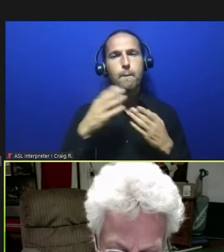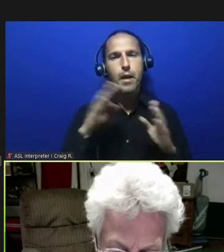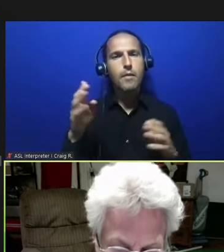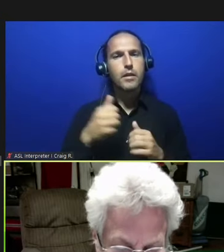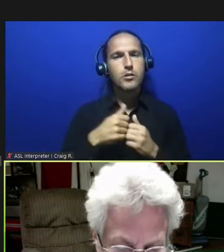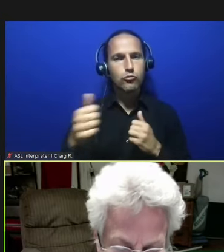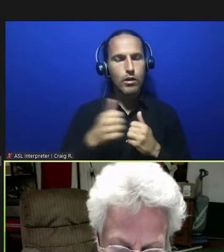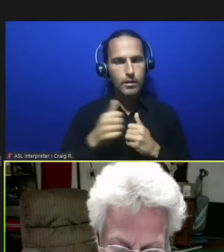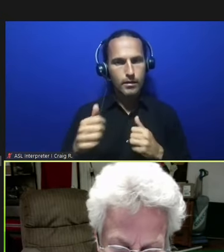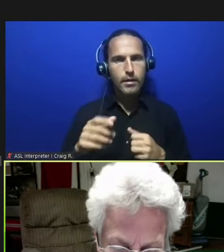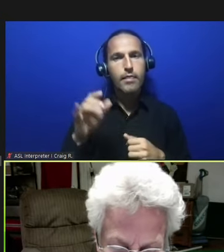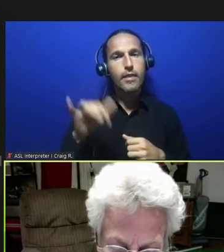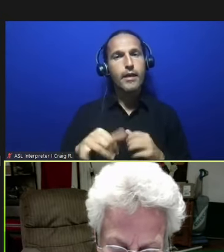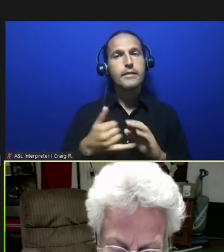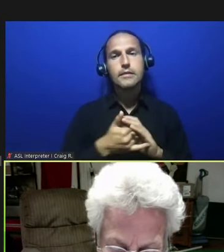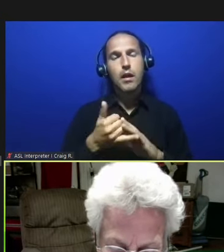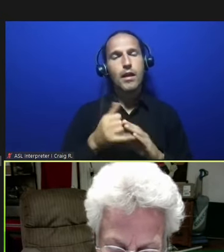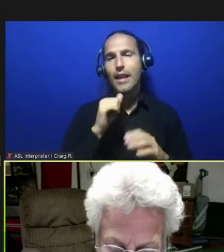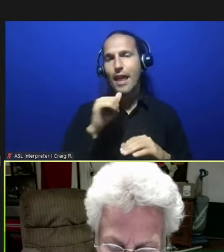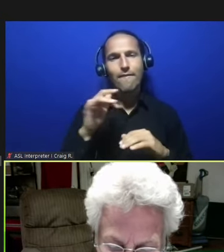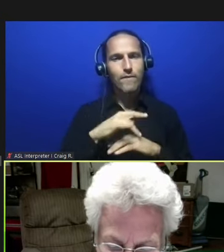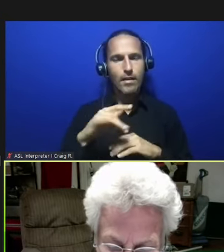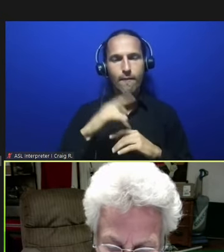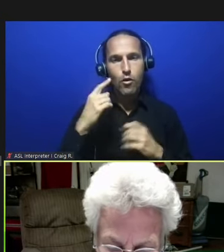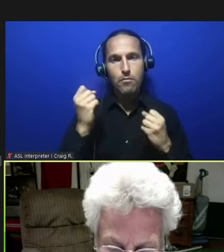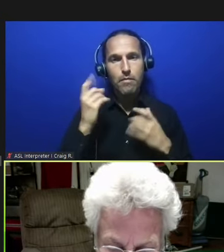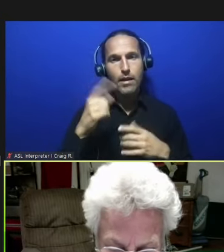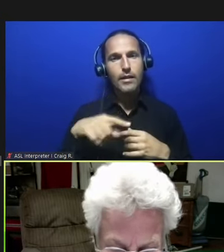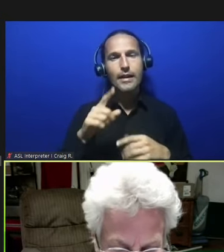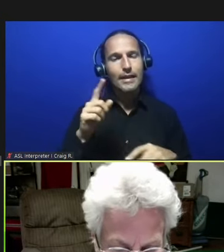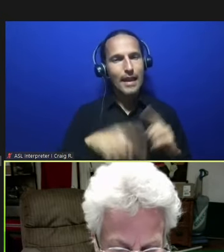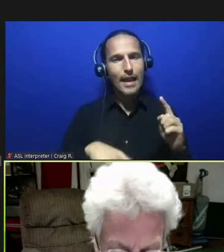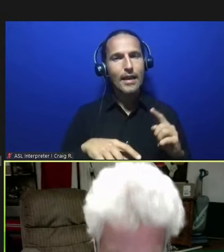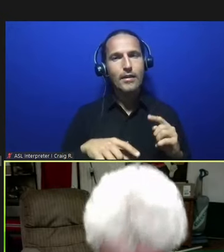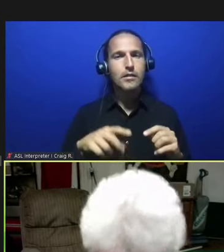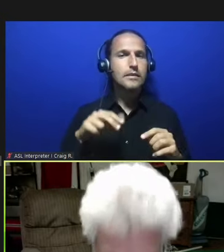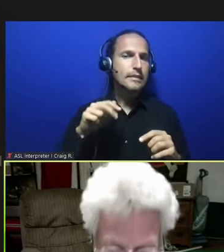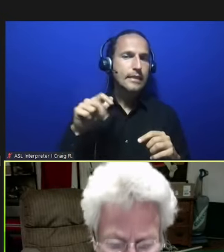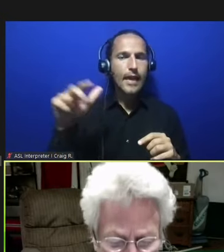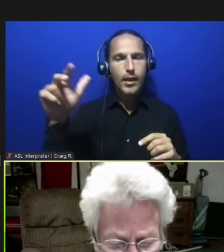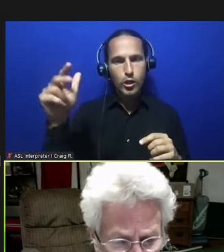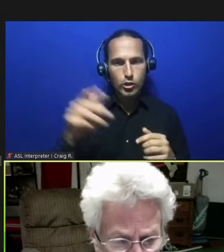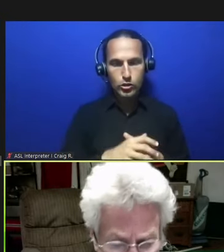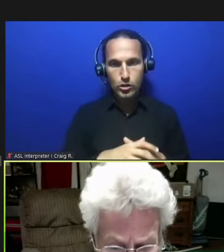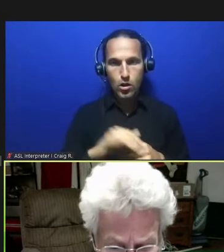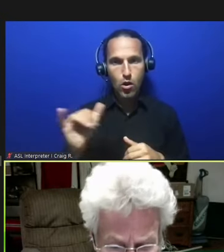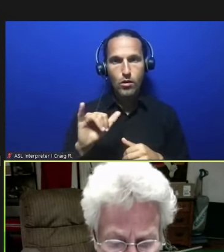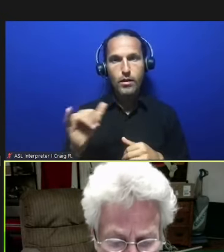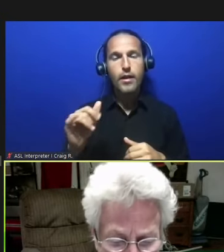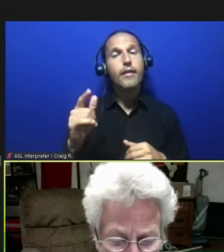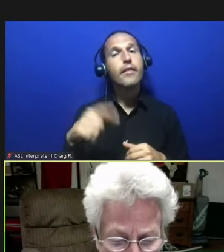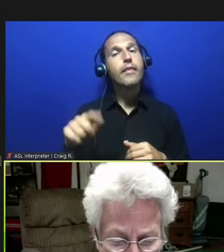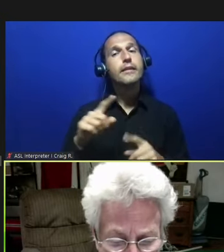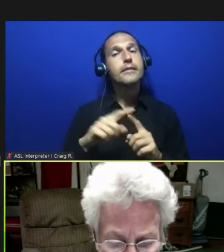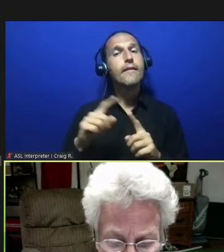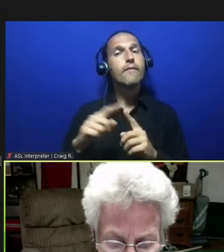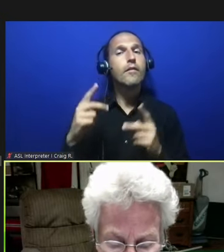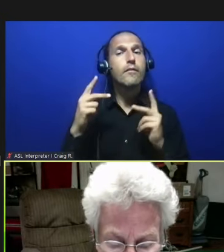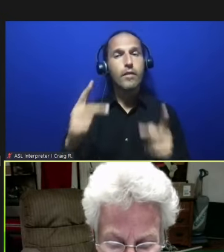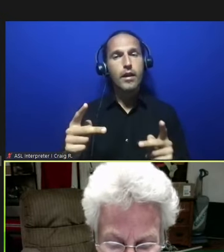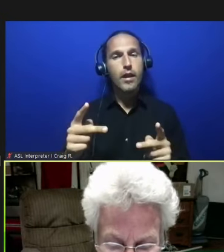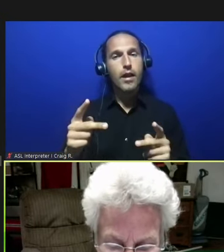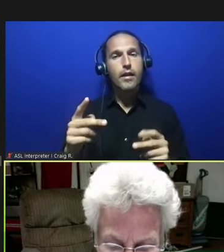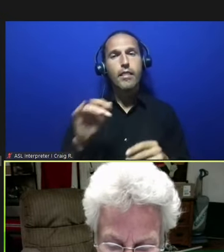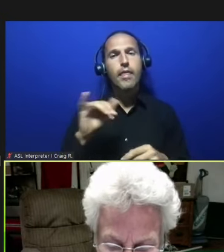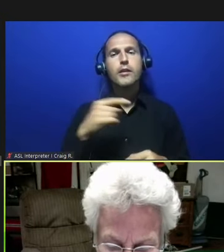transportation. The subways are not available to many people unable to manage stairs. It will hurt tourist areas